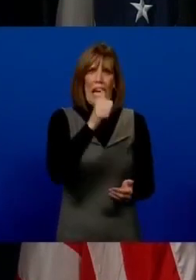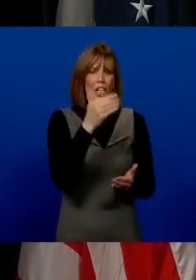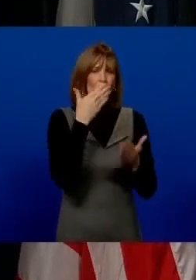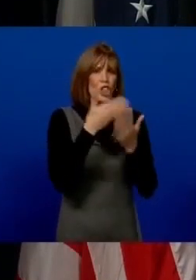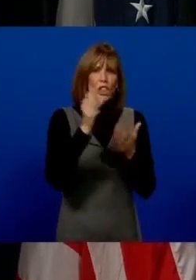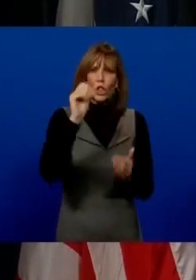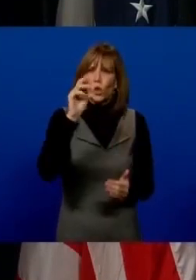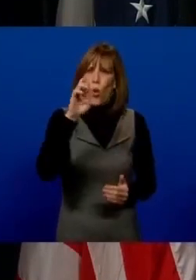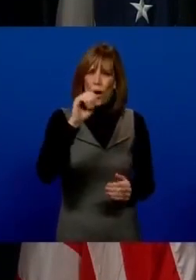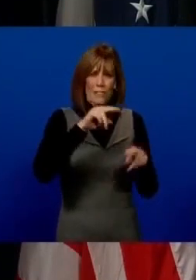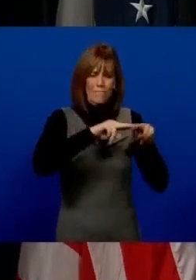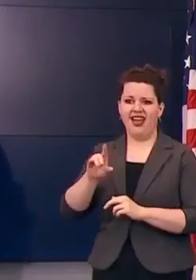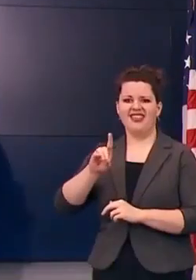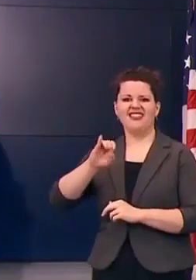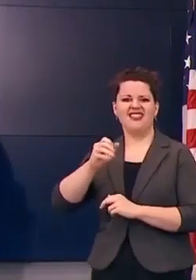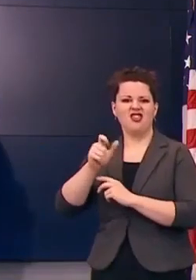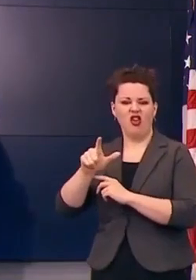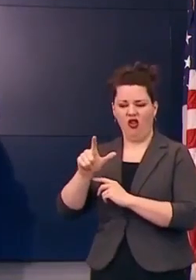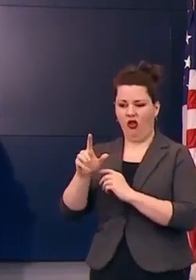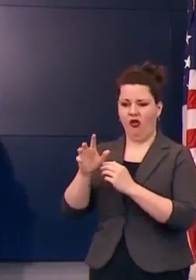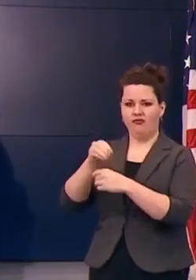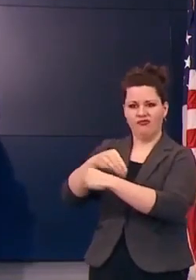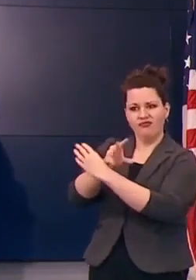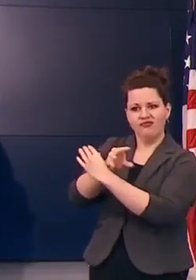classrooms. A replacement hasn't been named yet.